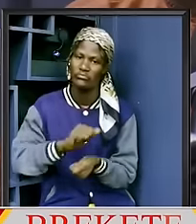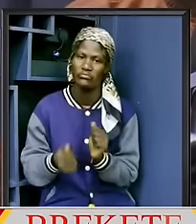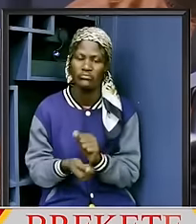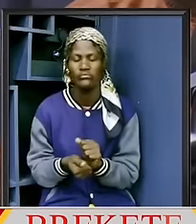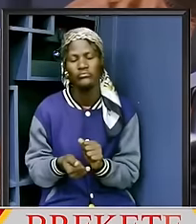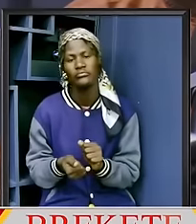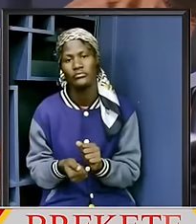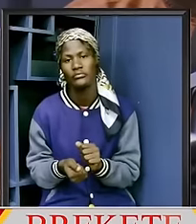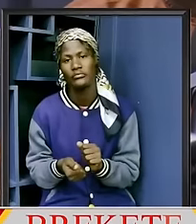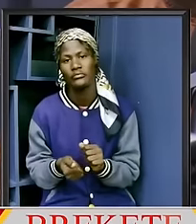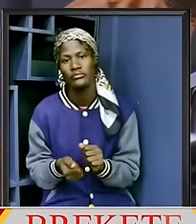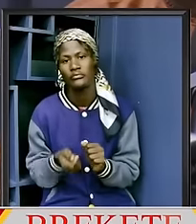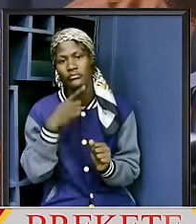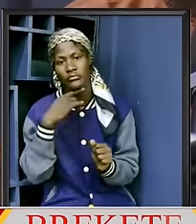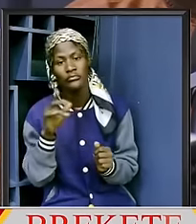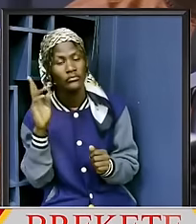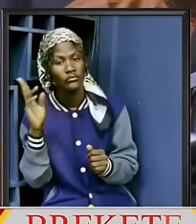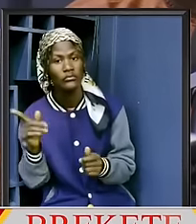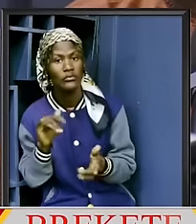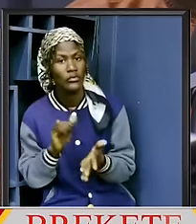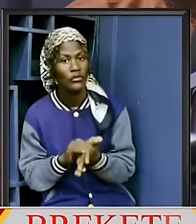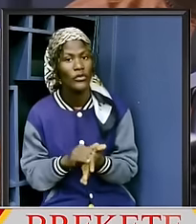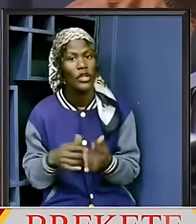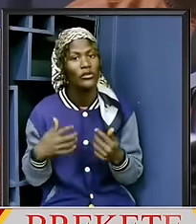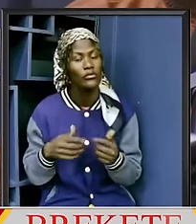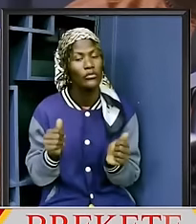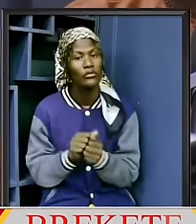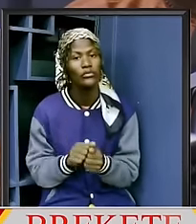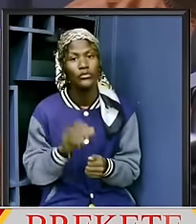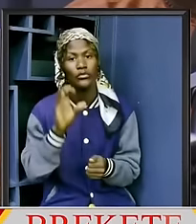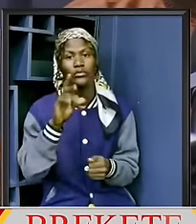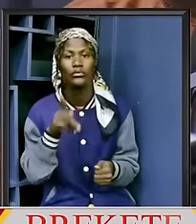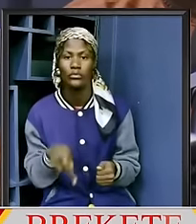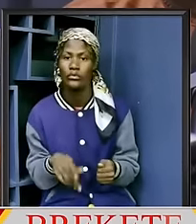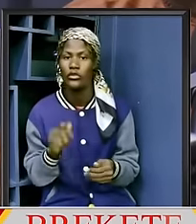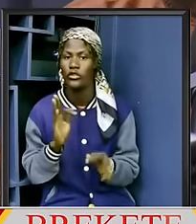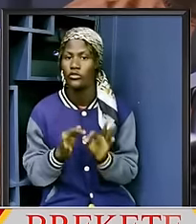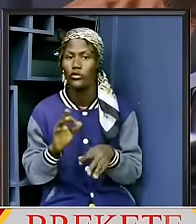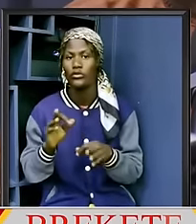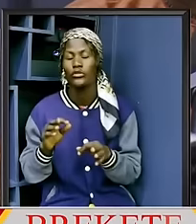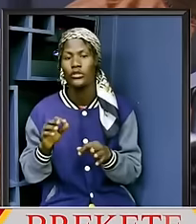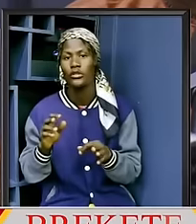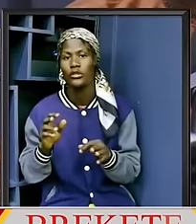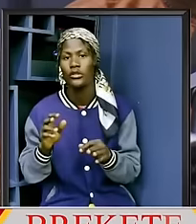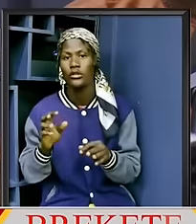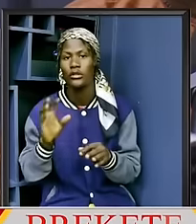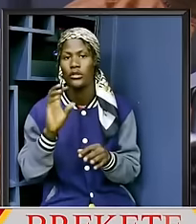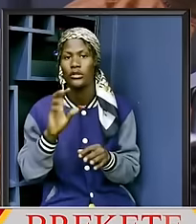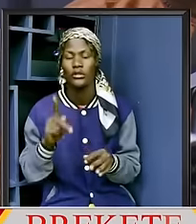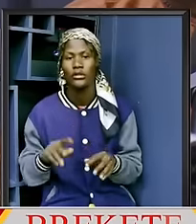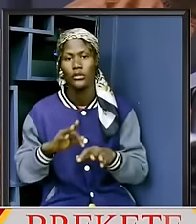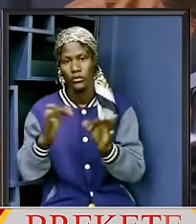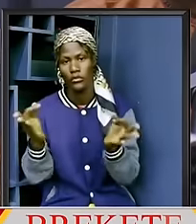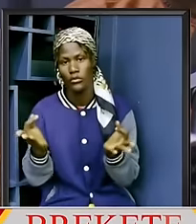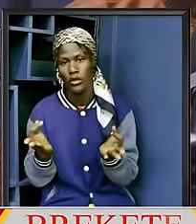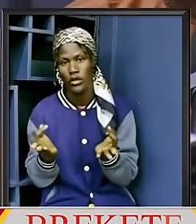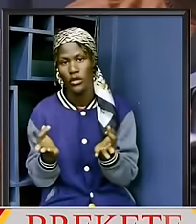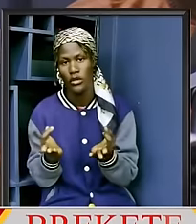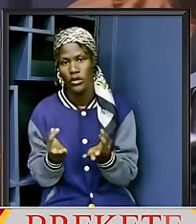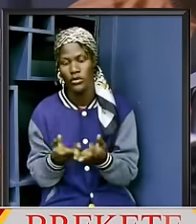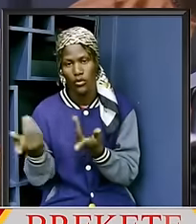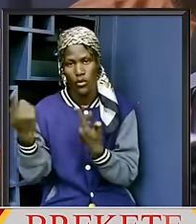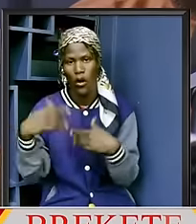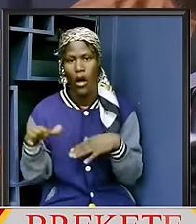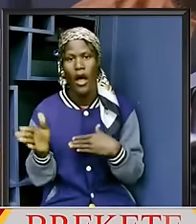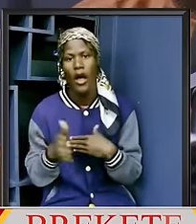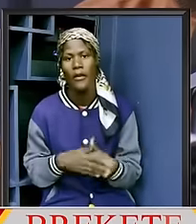have meeting with the CP, that they want to go to the CP's office first. After the CP, they will now come back and give us updates.